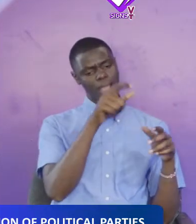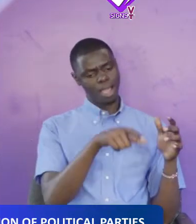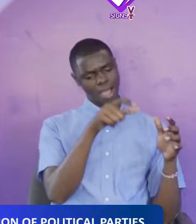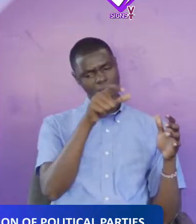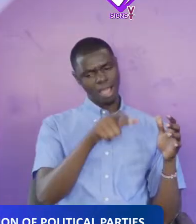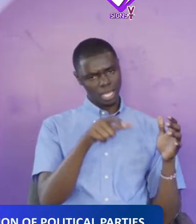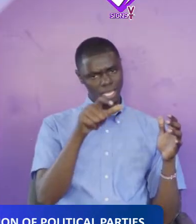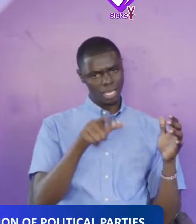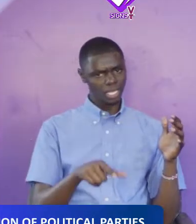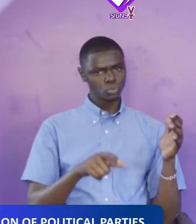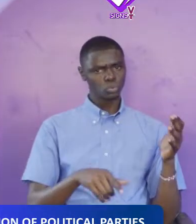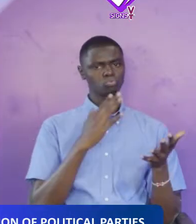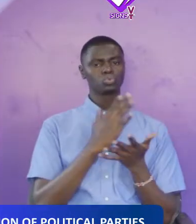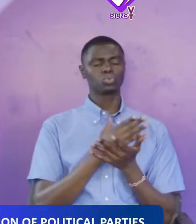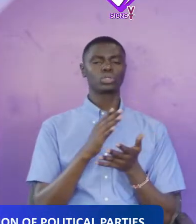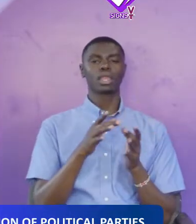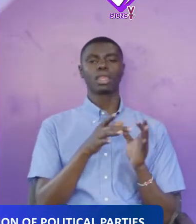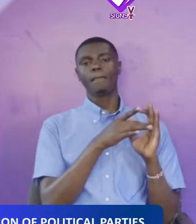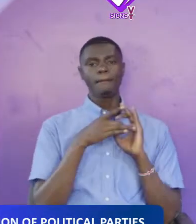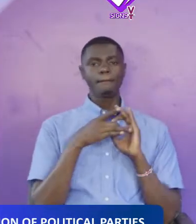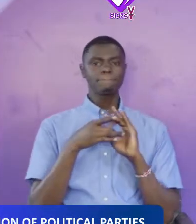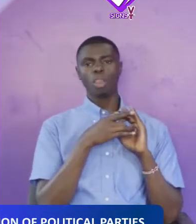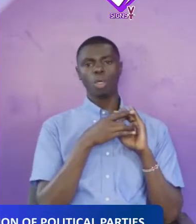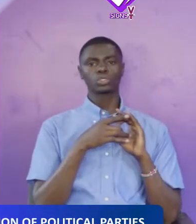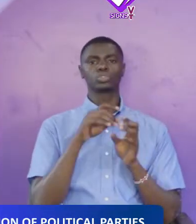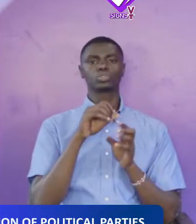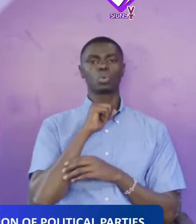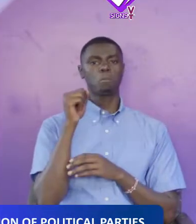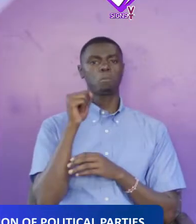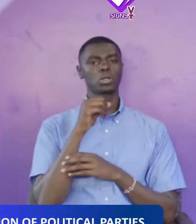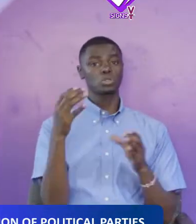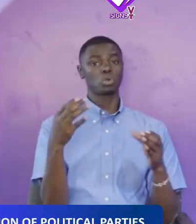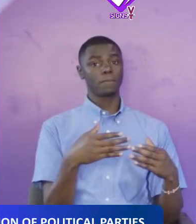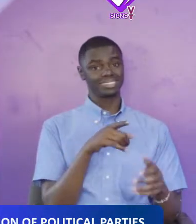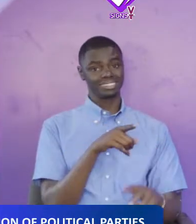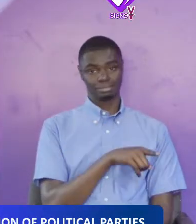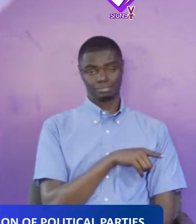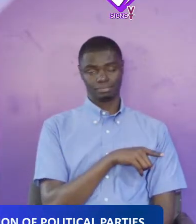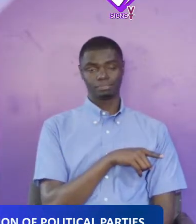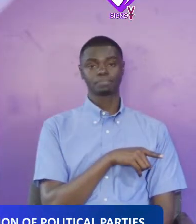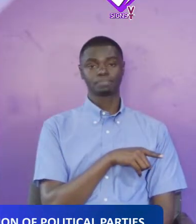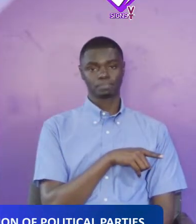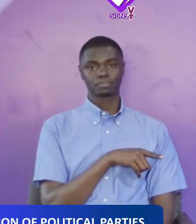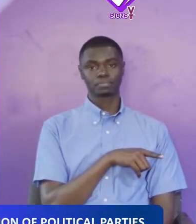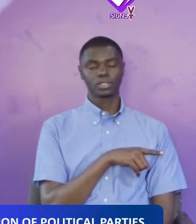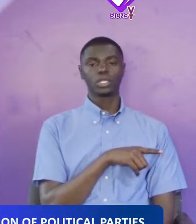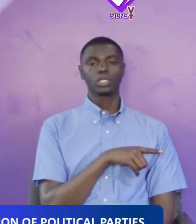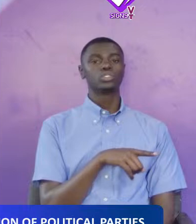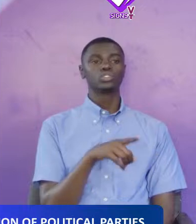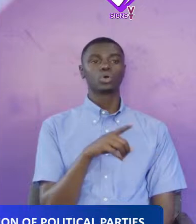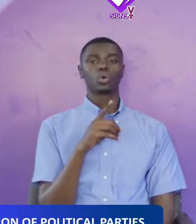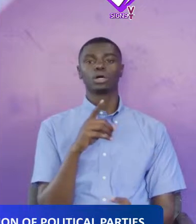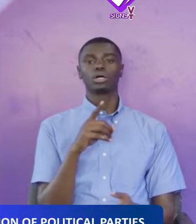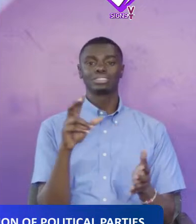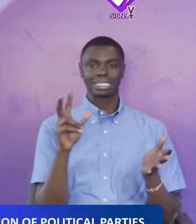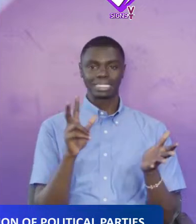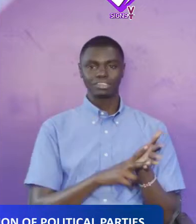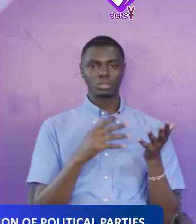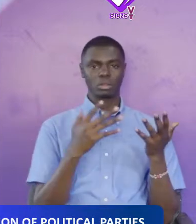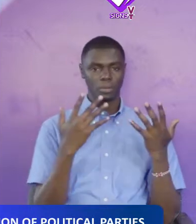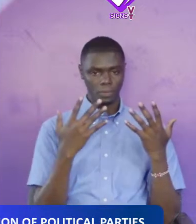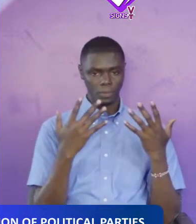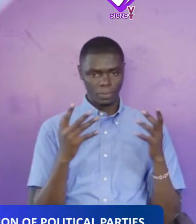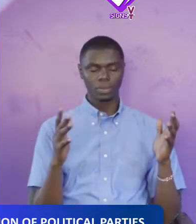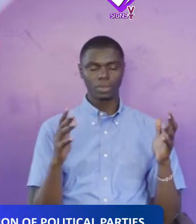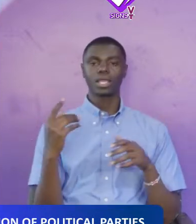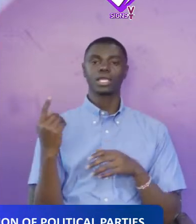party list truly belong to That political party. that political party. So once that certification has been done, that is the